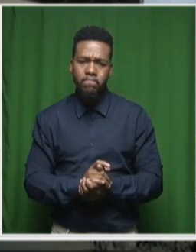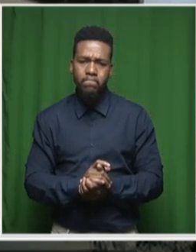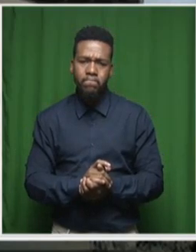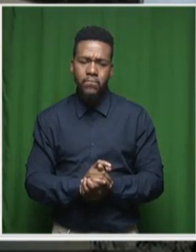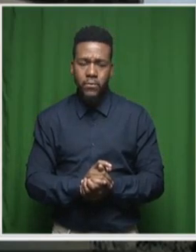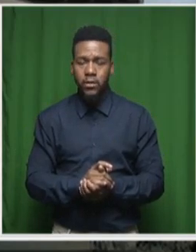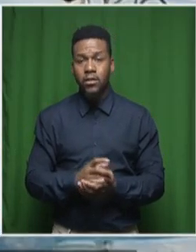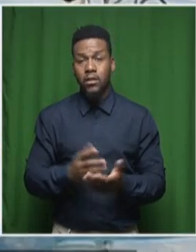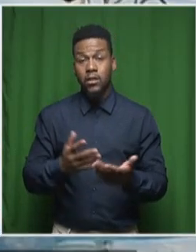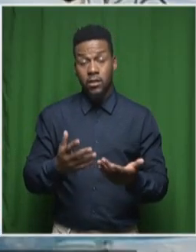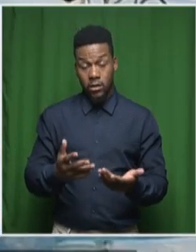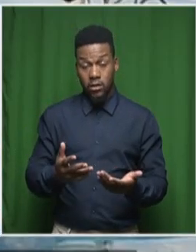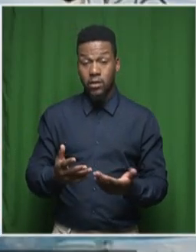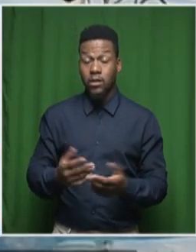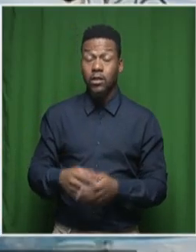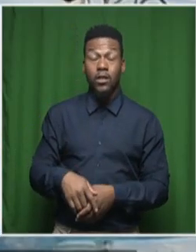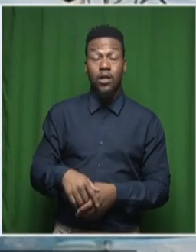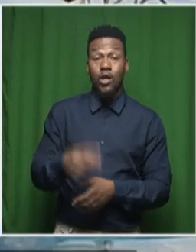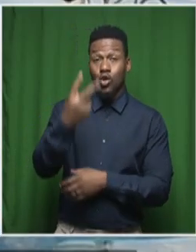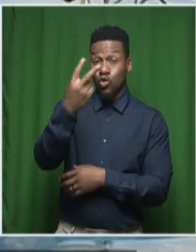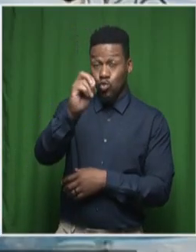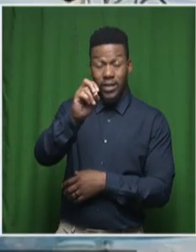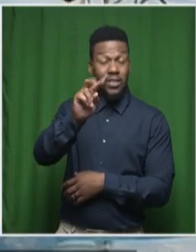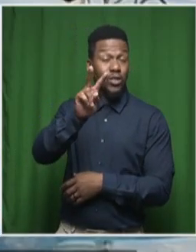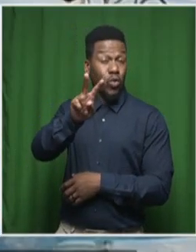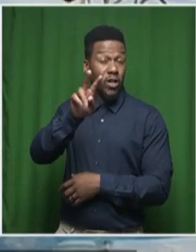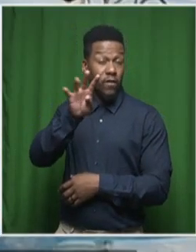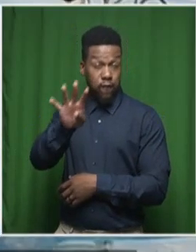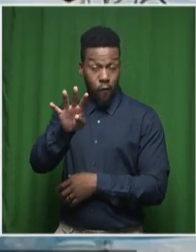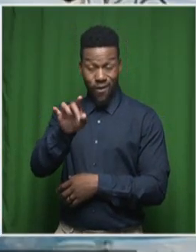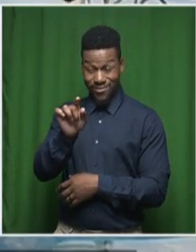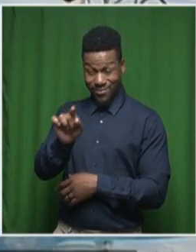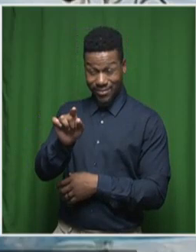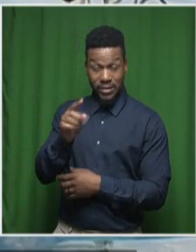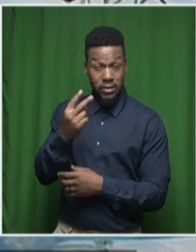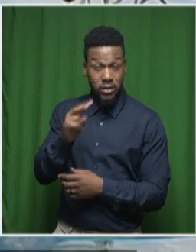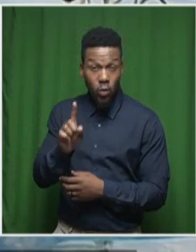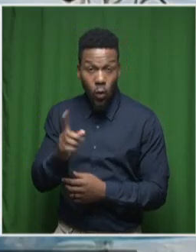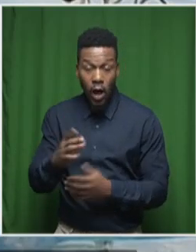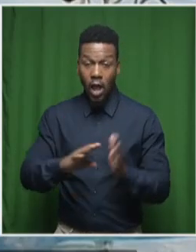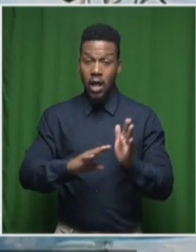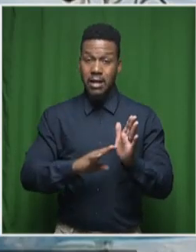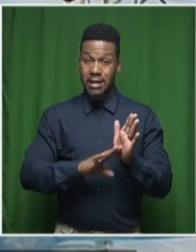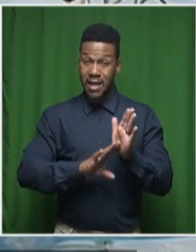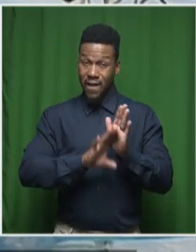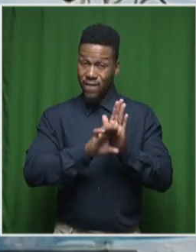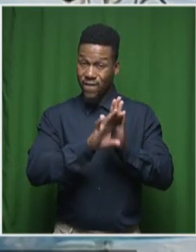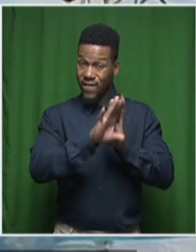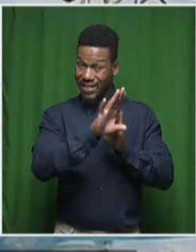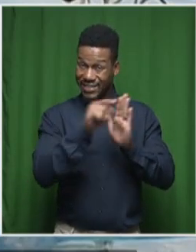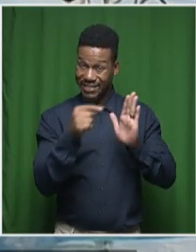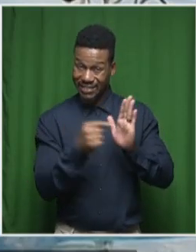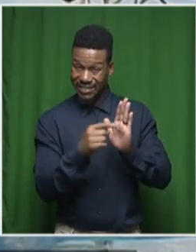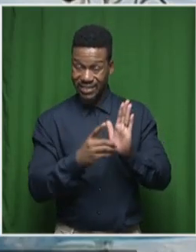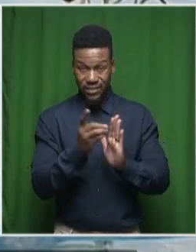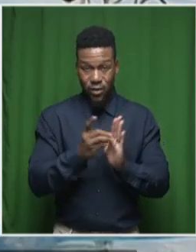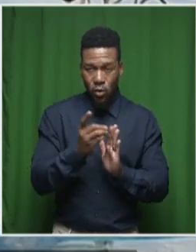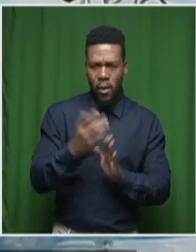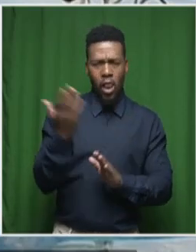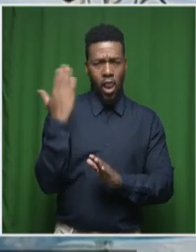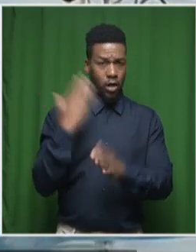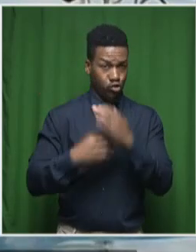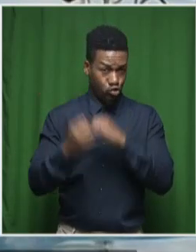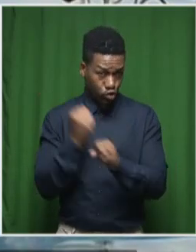So when it comes to 2024 and what we've seen in terms of the inflation developments in 2023, we